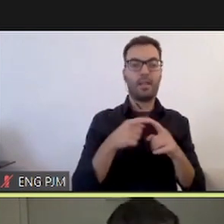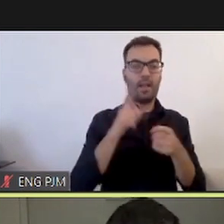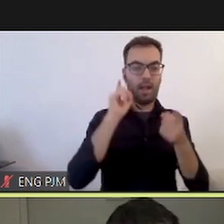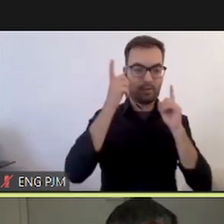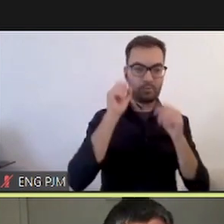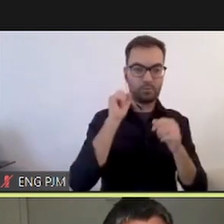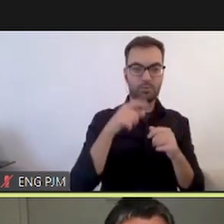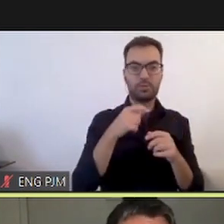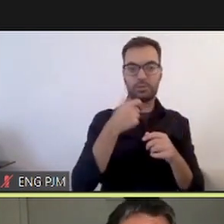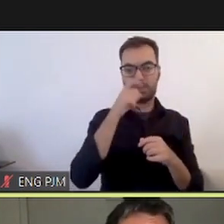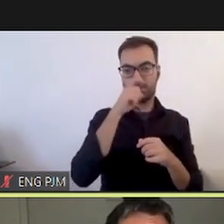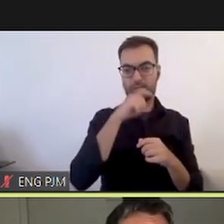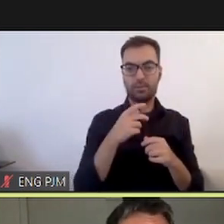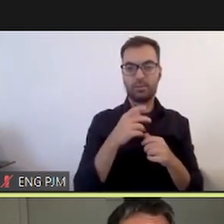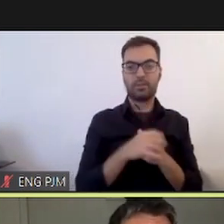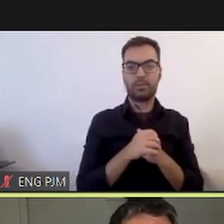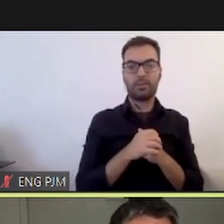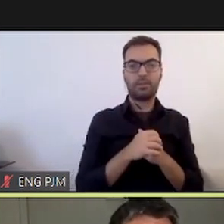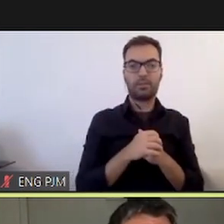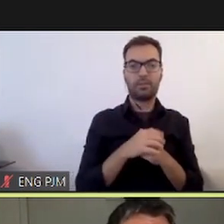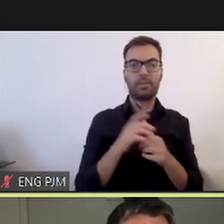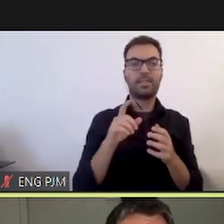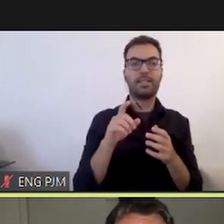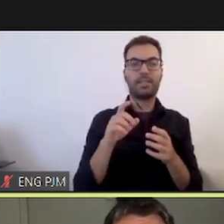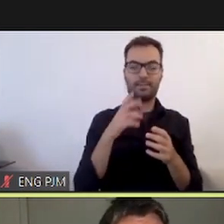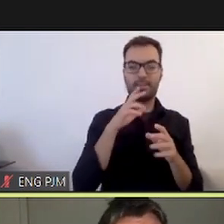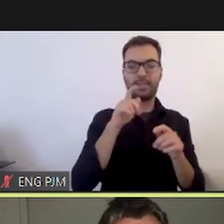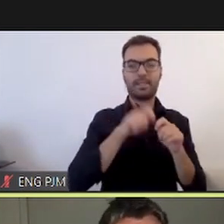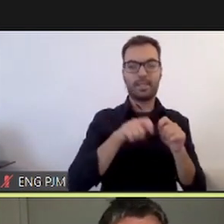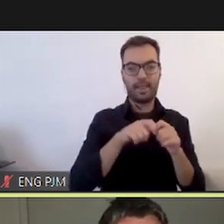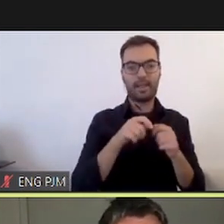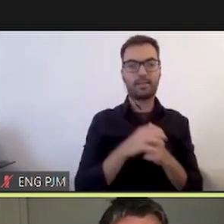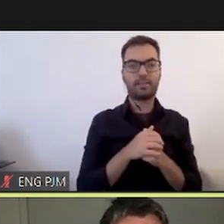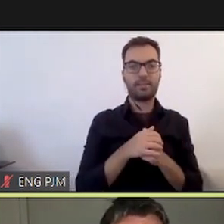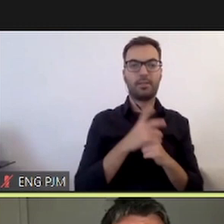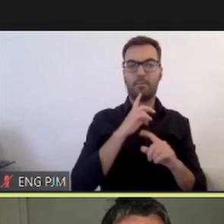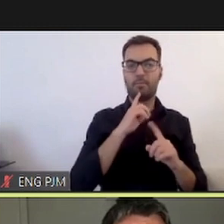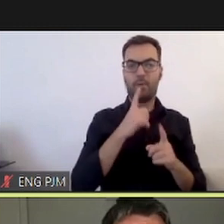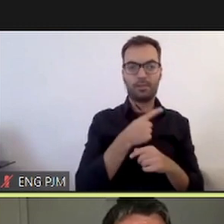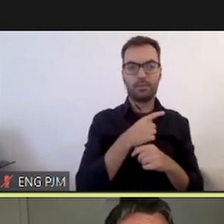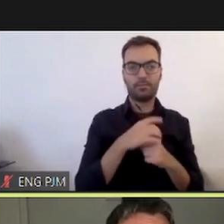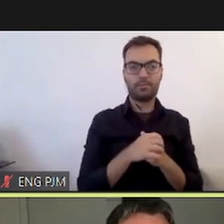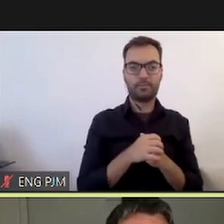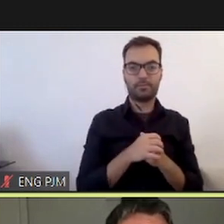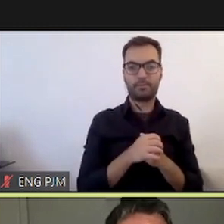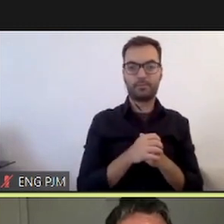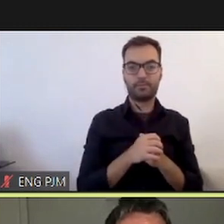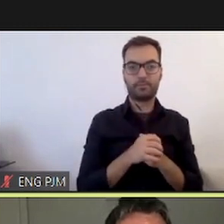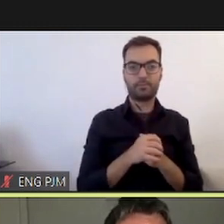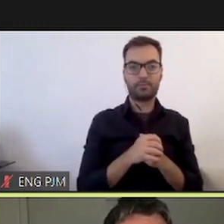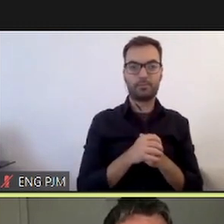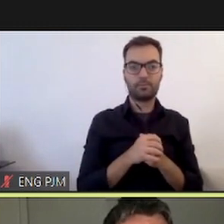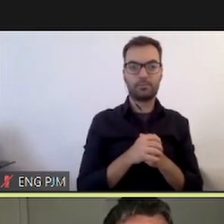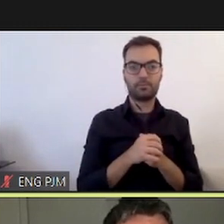is a quite good accessibility scanner. I totally recommend this one.